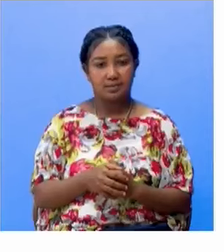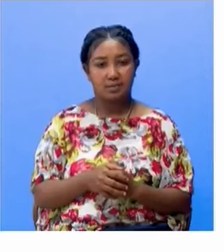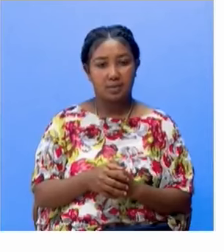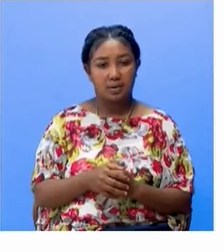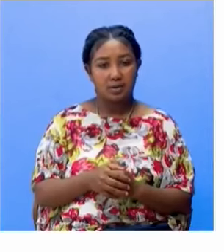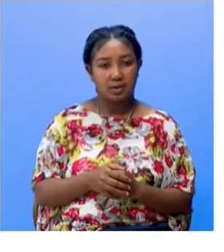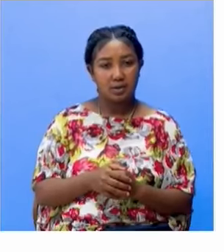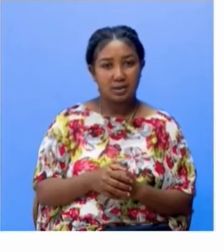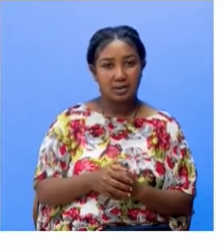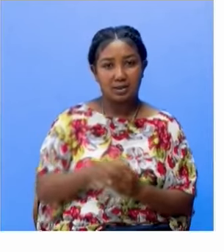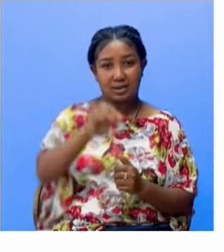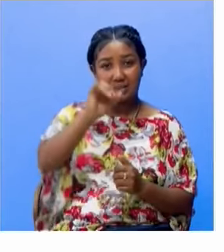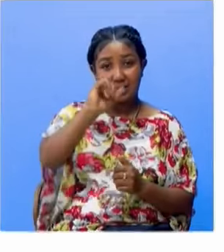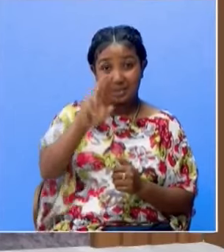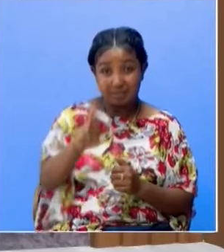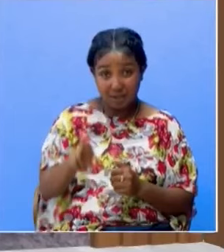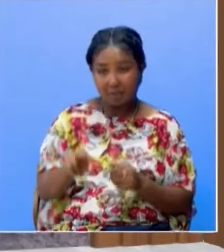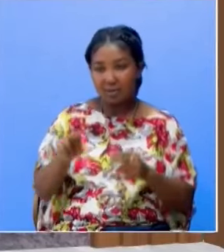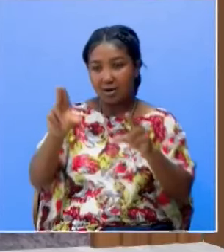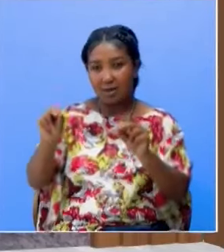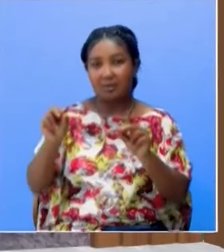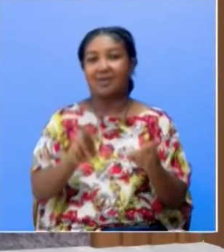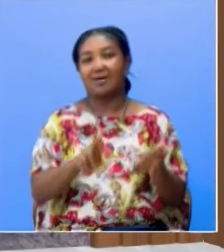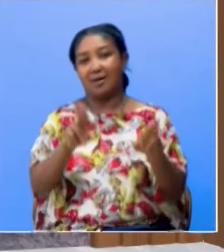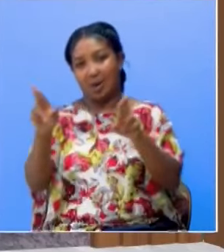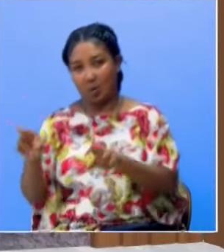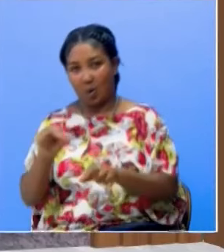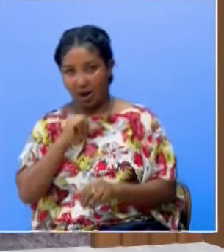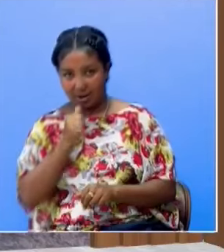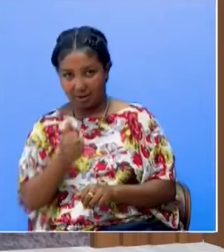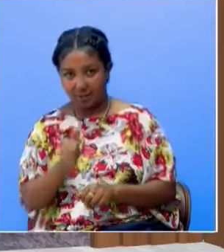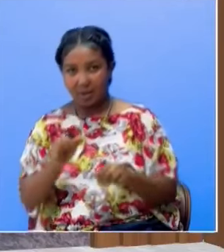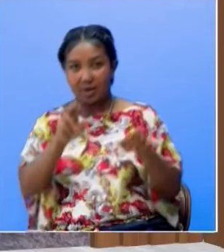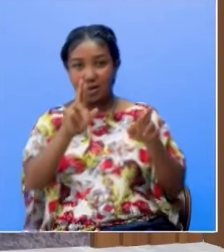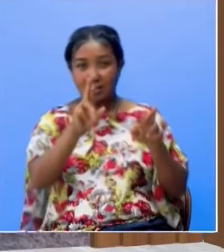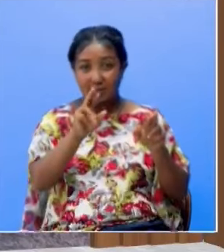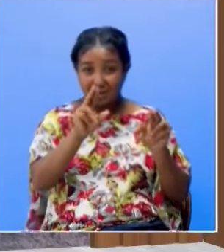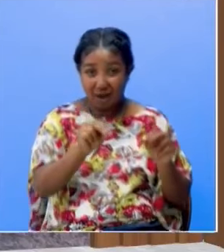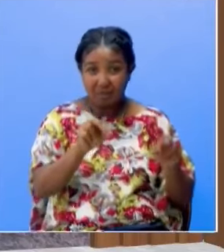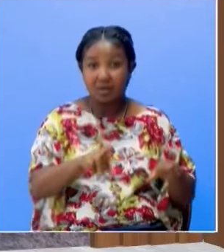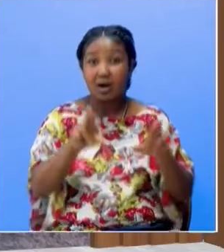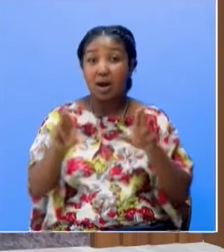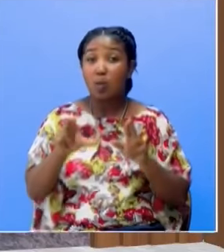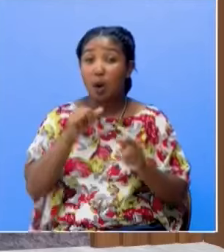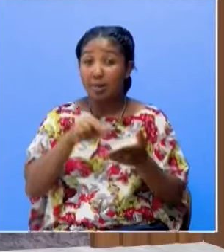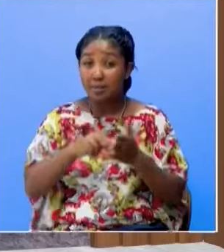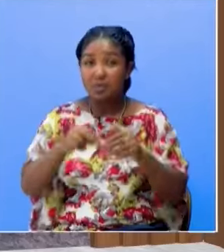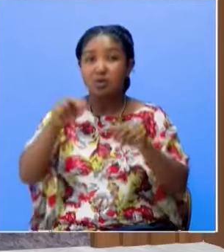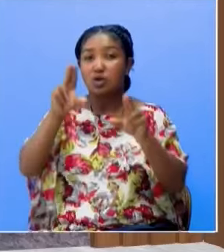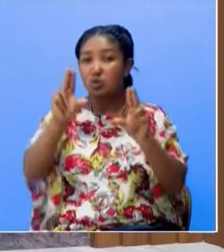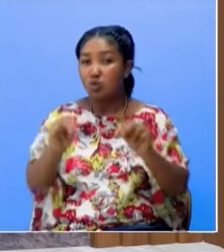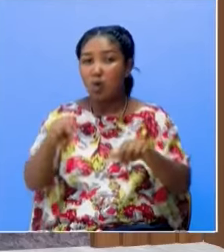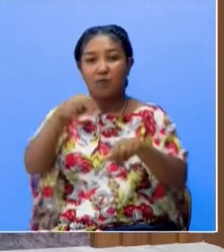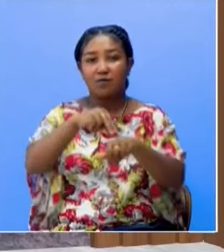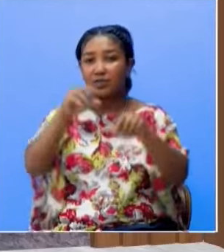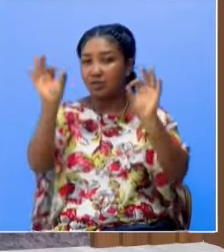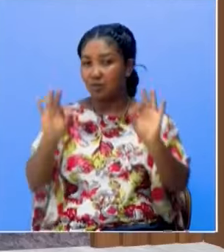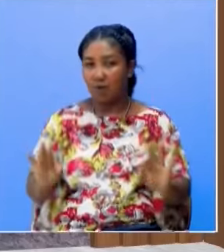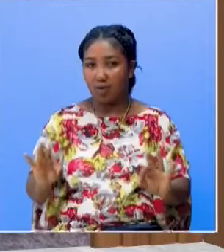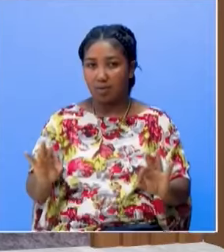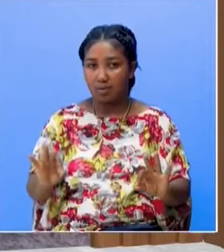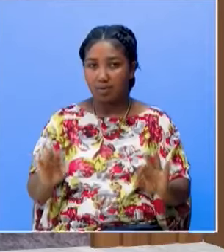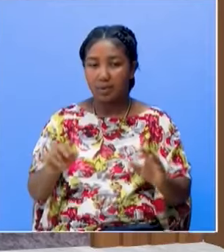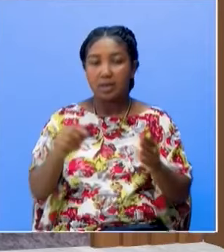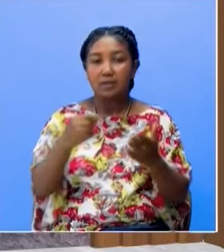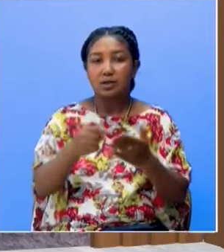This means not regular. Not regular means there is no fixed form. There